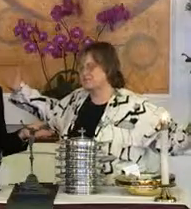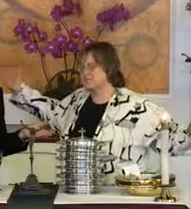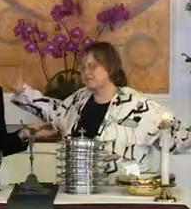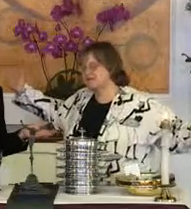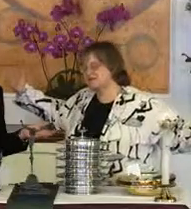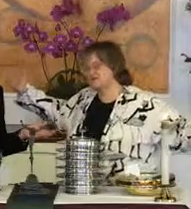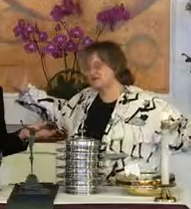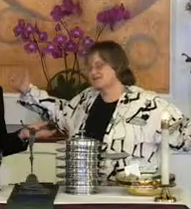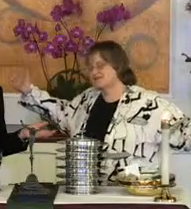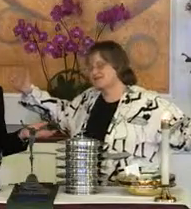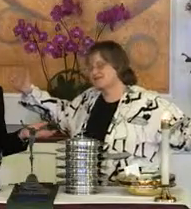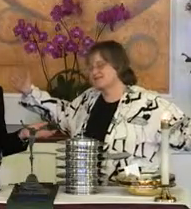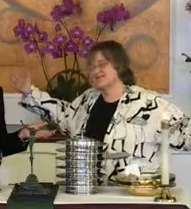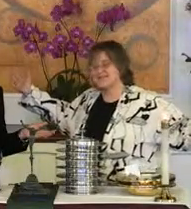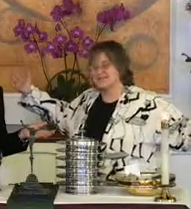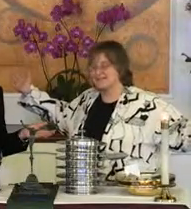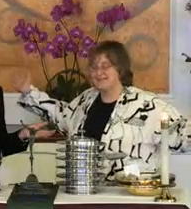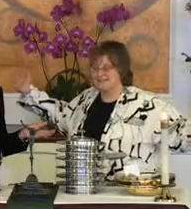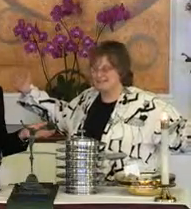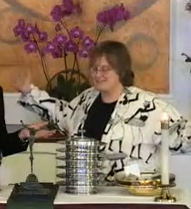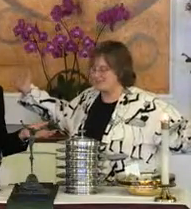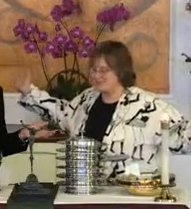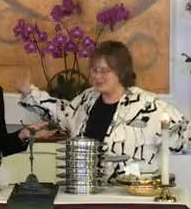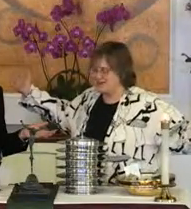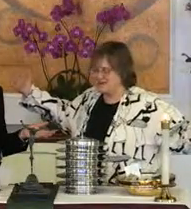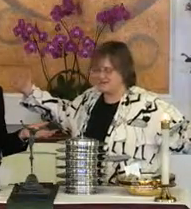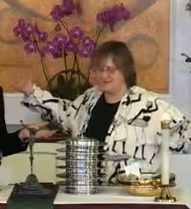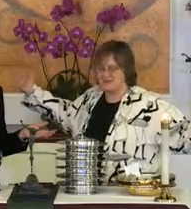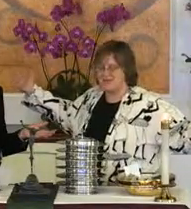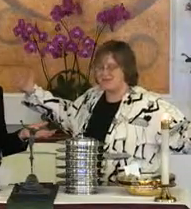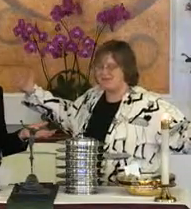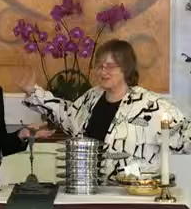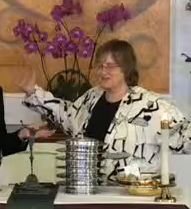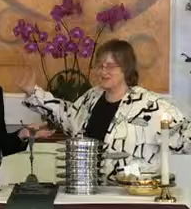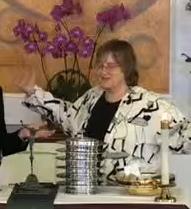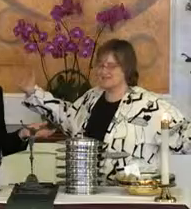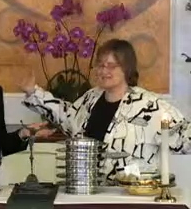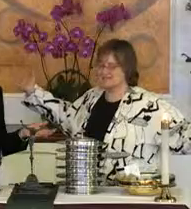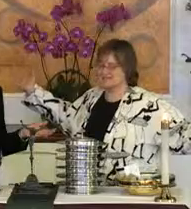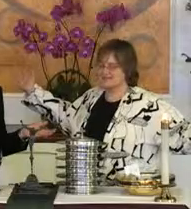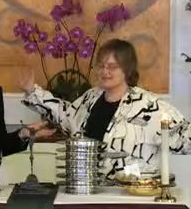sheep, not the ignorant, but the wise, I hope,